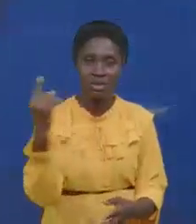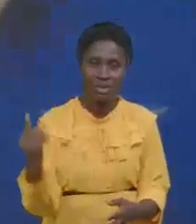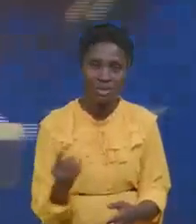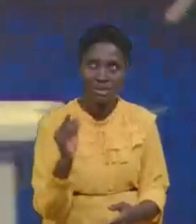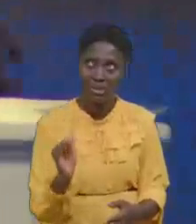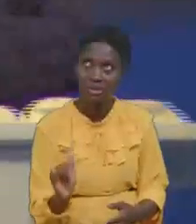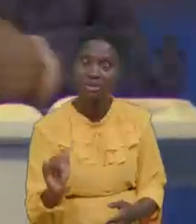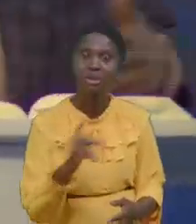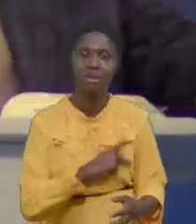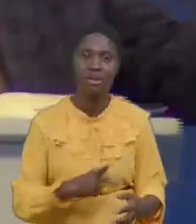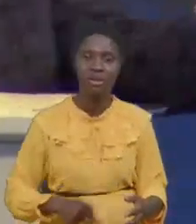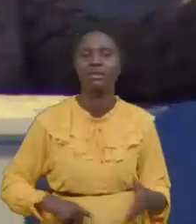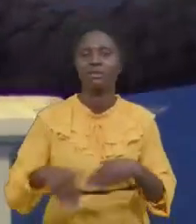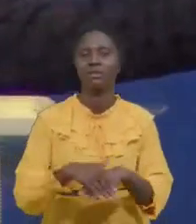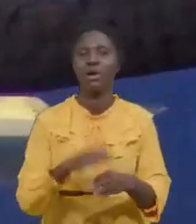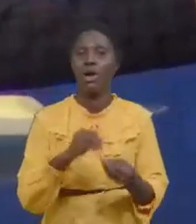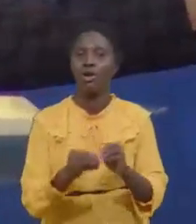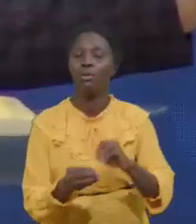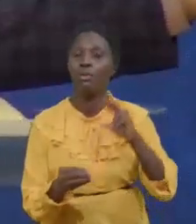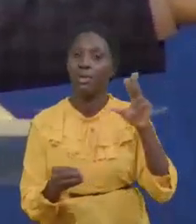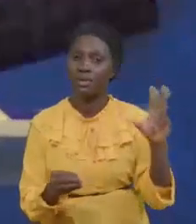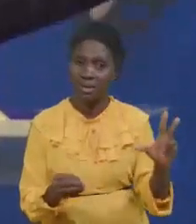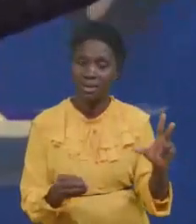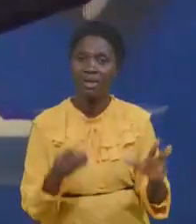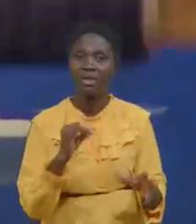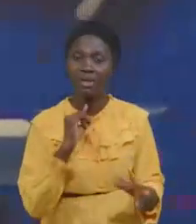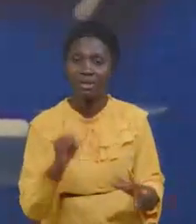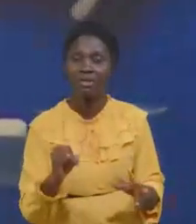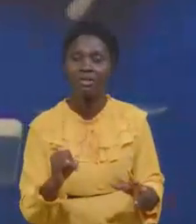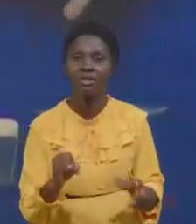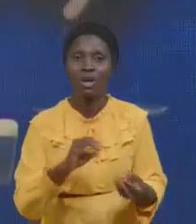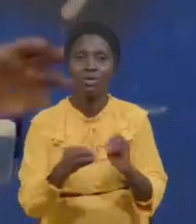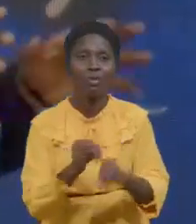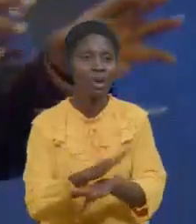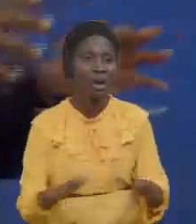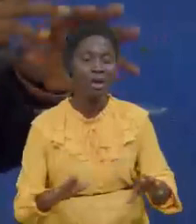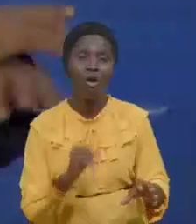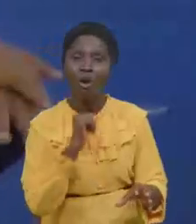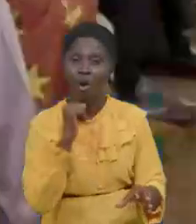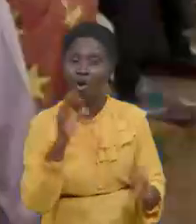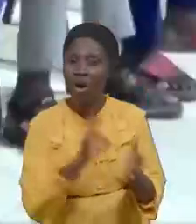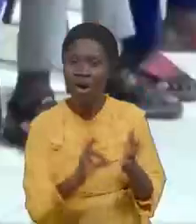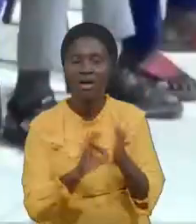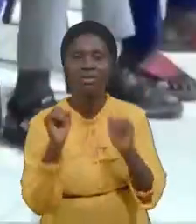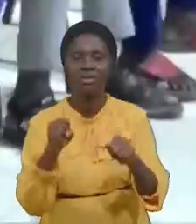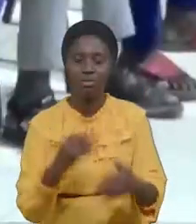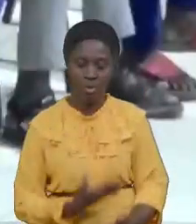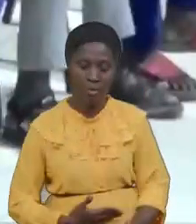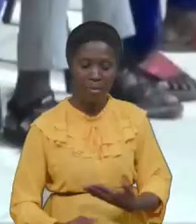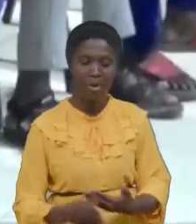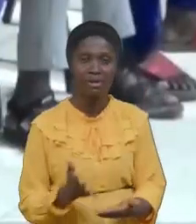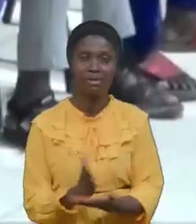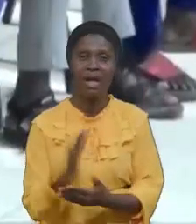three, then, the numberless, uncountable birthrights in Emmanuel's